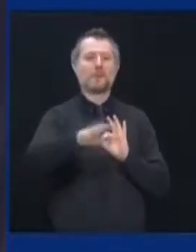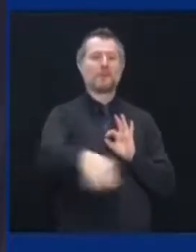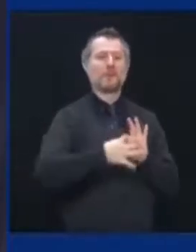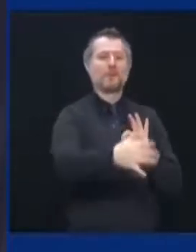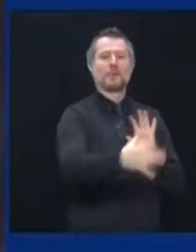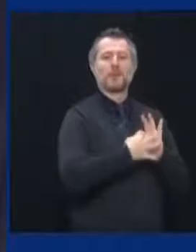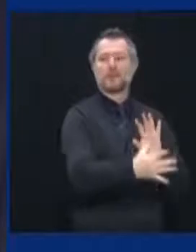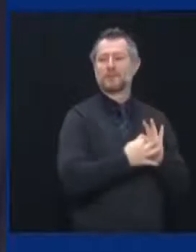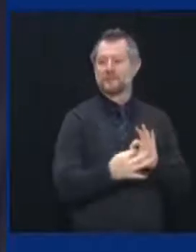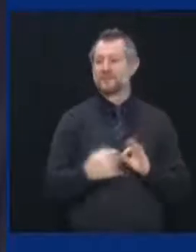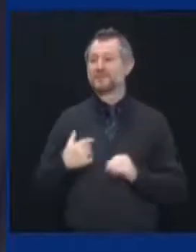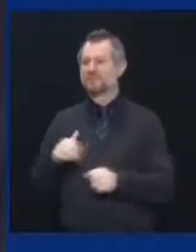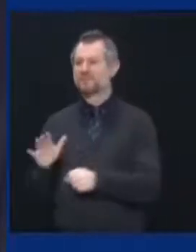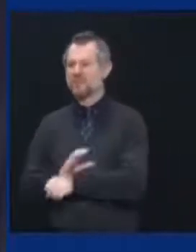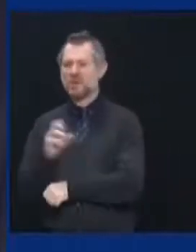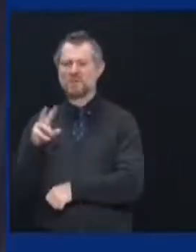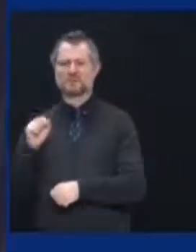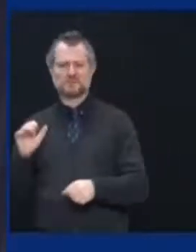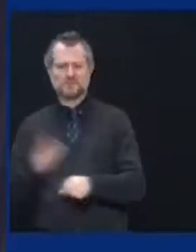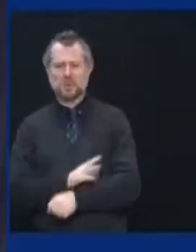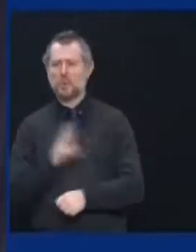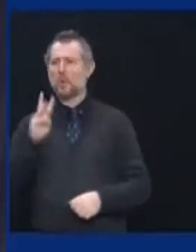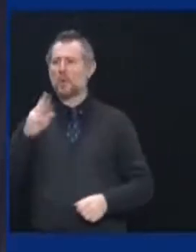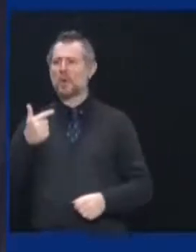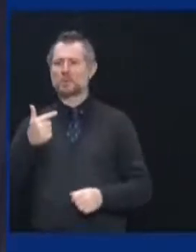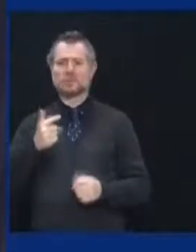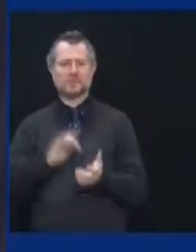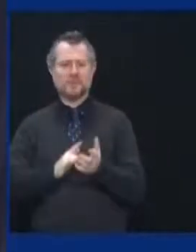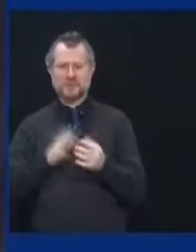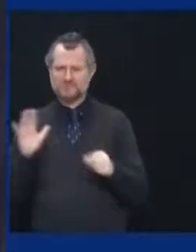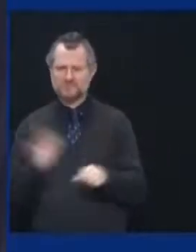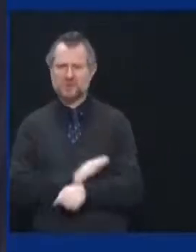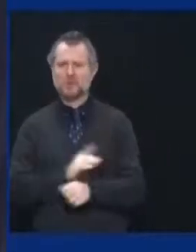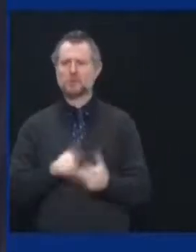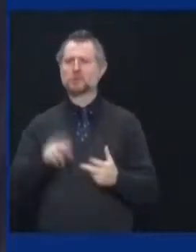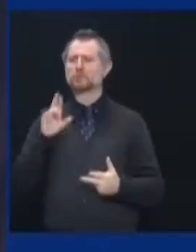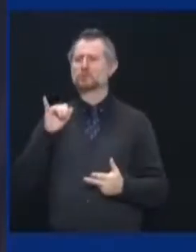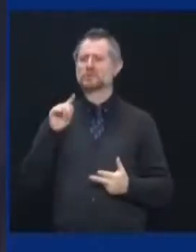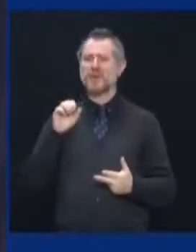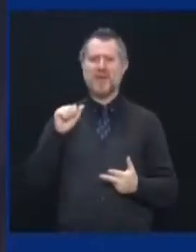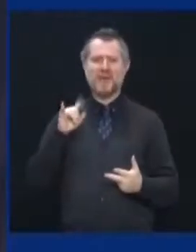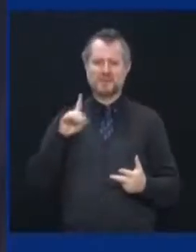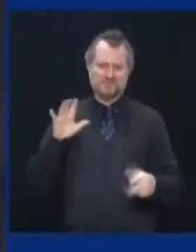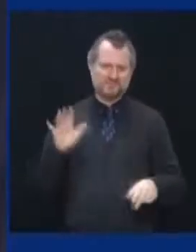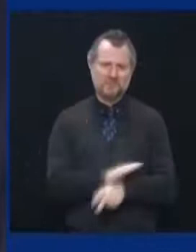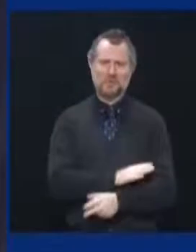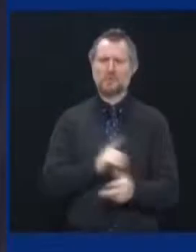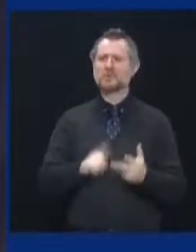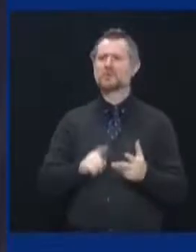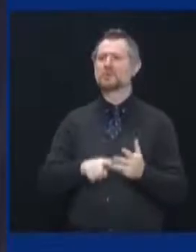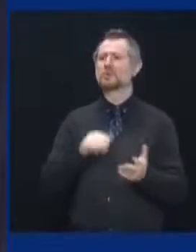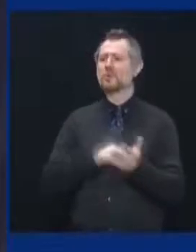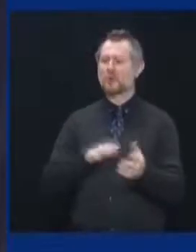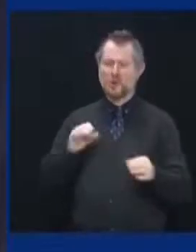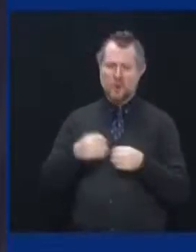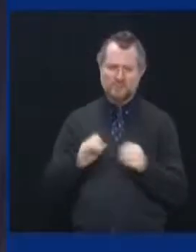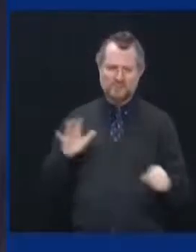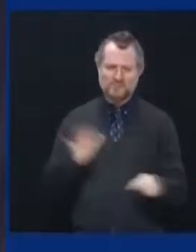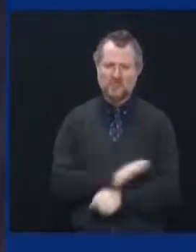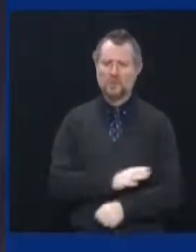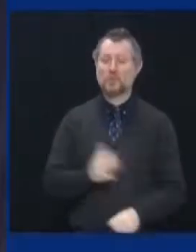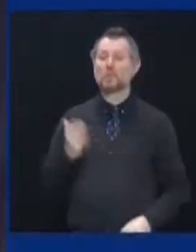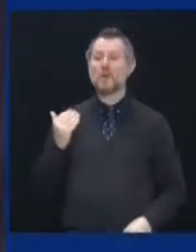full, Walgreens full, Rite Aid full, Doctors Annex full,